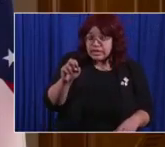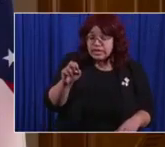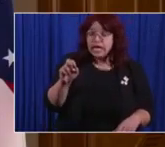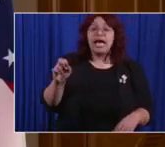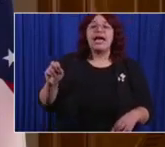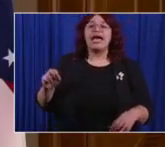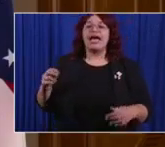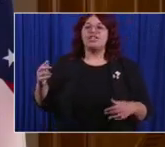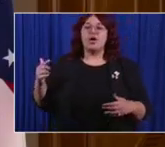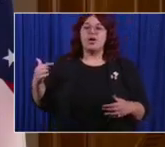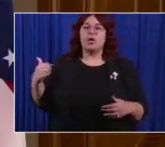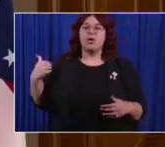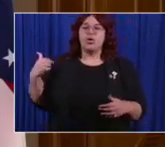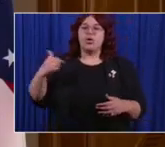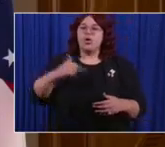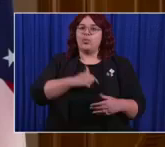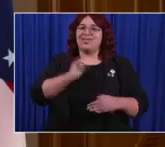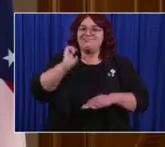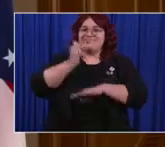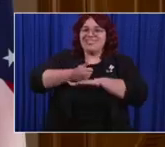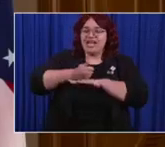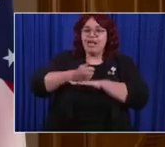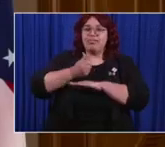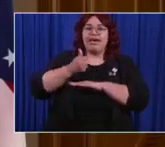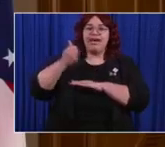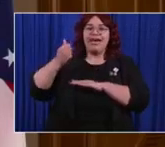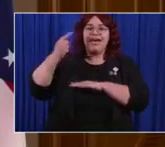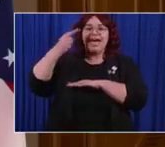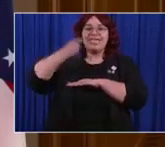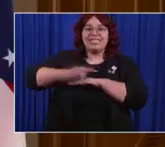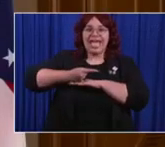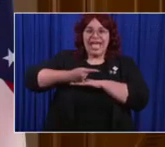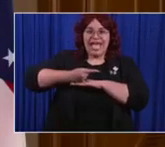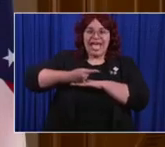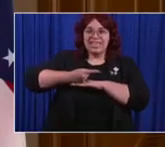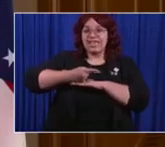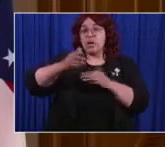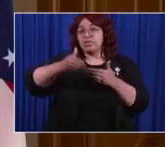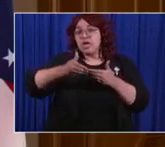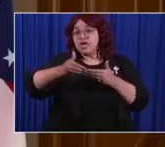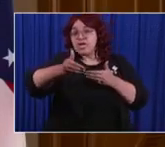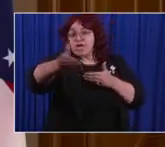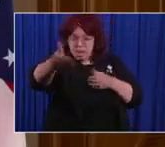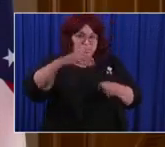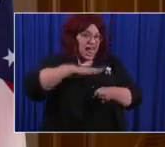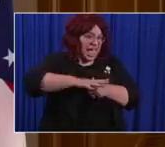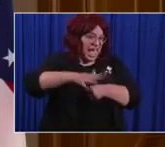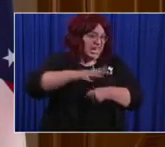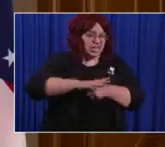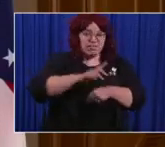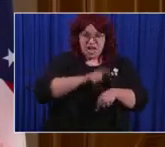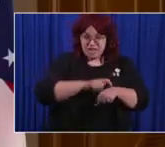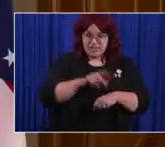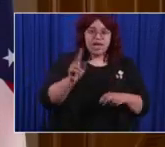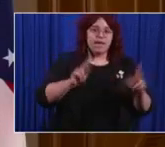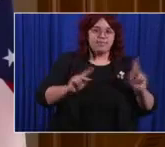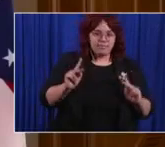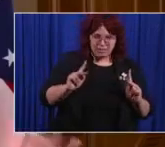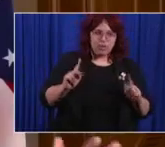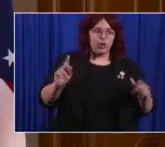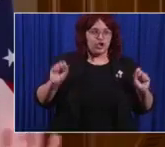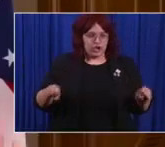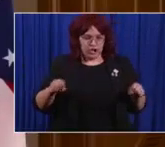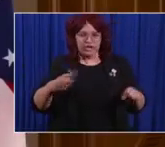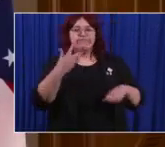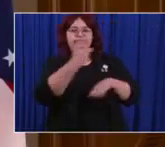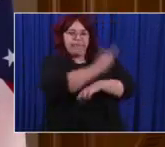in advance to give people warning. Hey, these are going to come off on June 2nd, and you'll have the opportunity between now and then. If you've not been vaccinated,